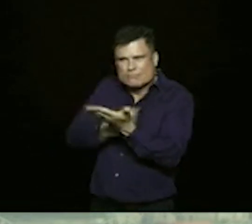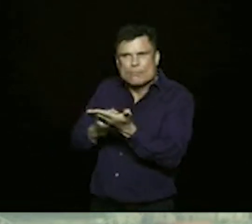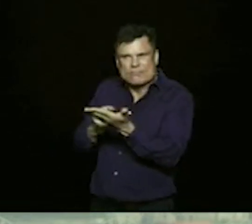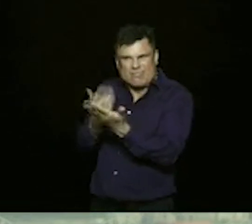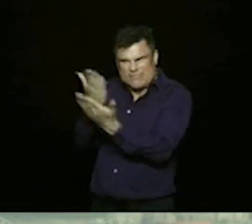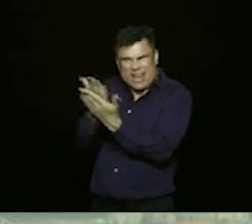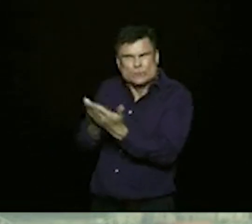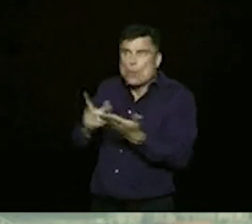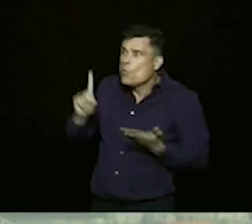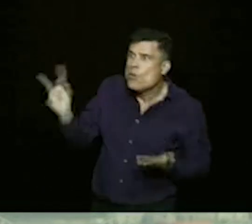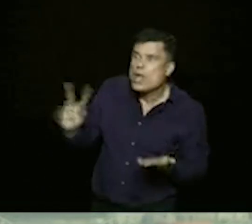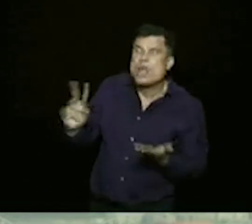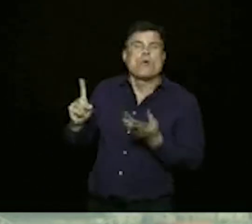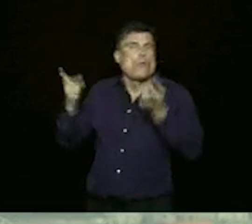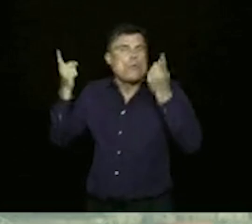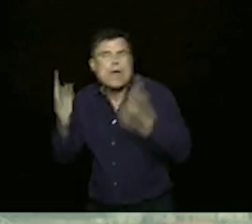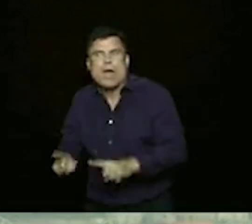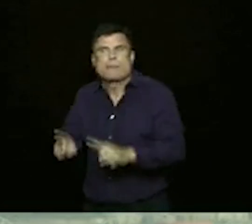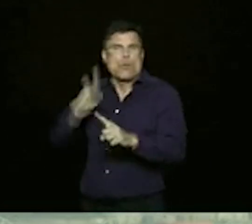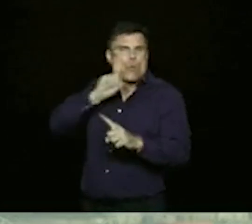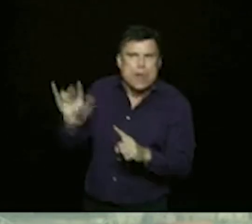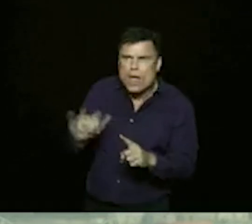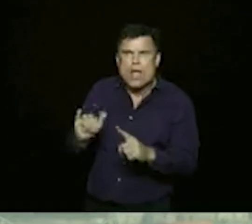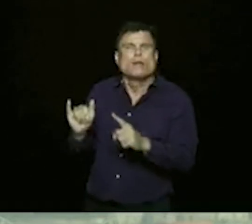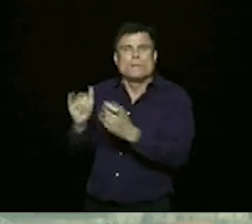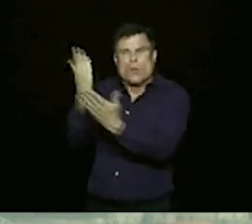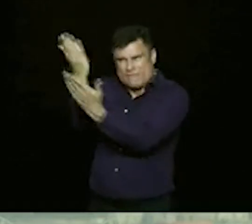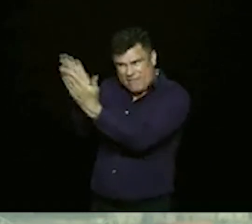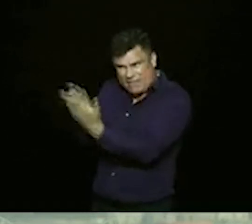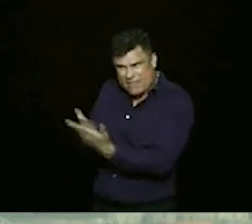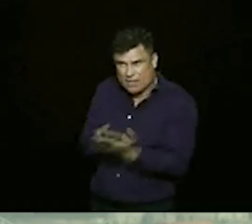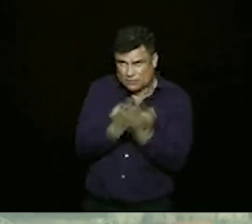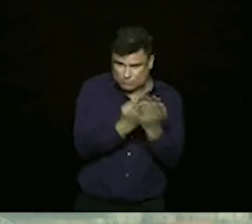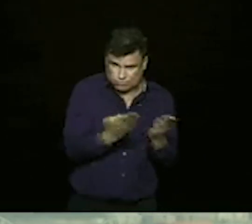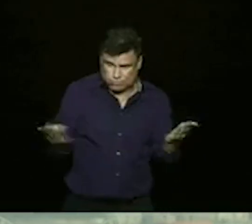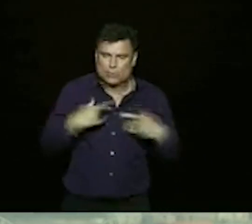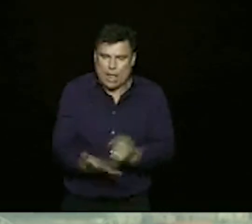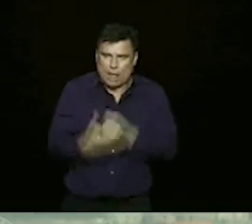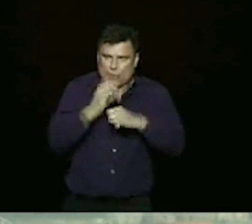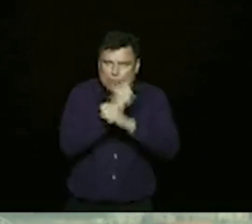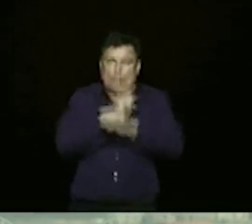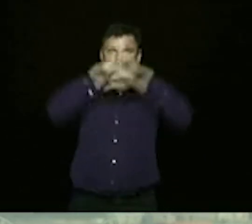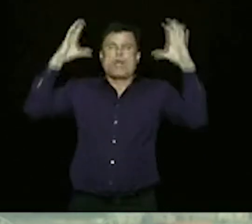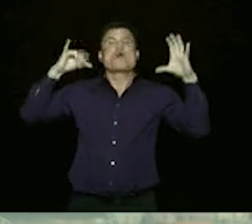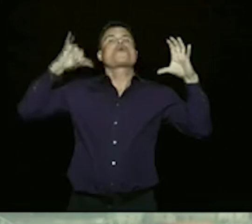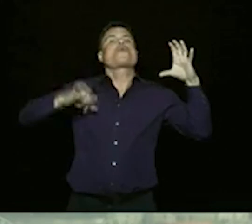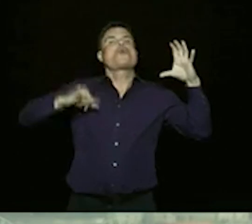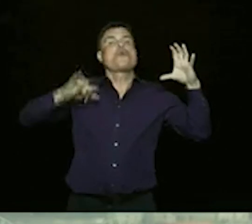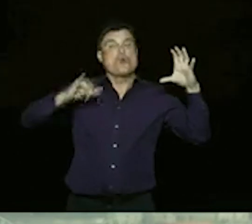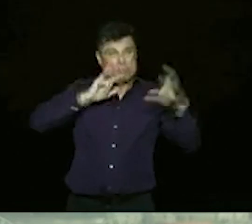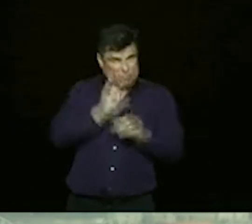for everyone to see, and that's an important part of this process. It's an important part of cultural safety.